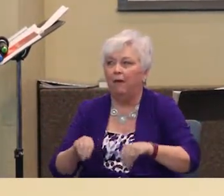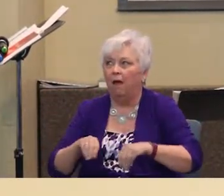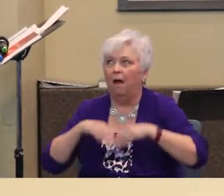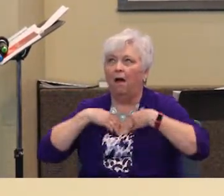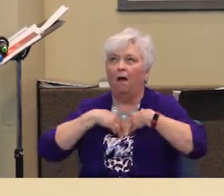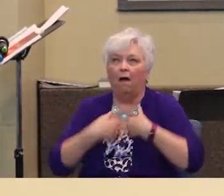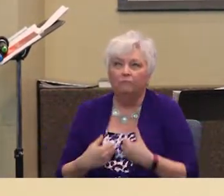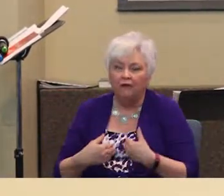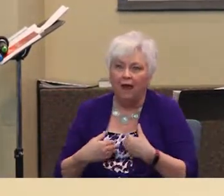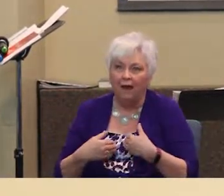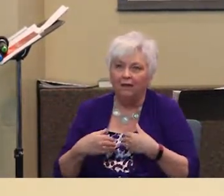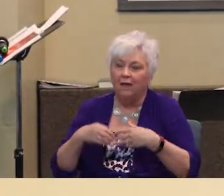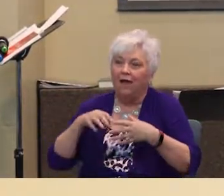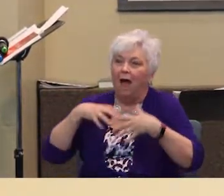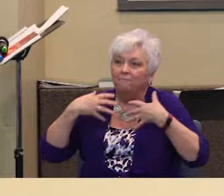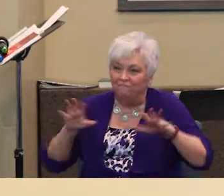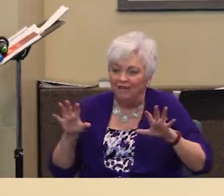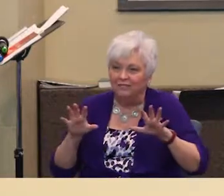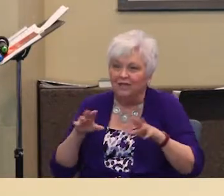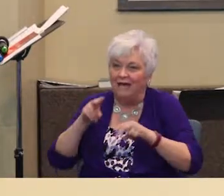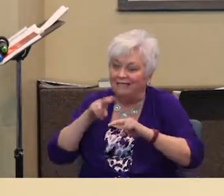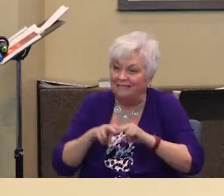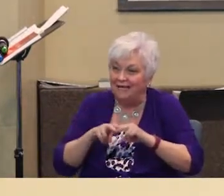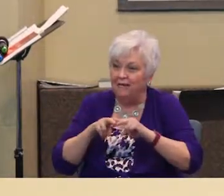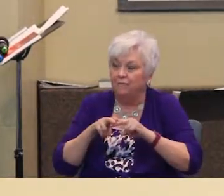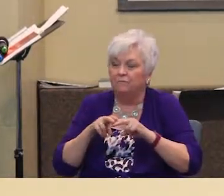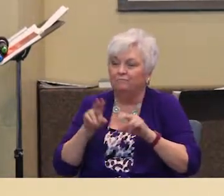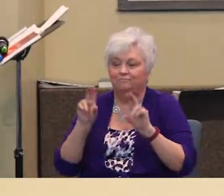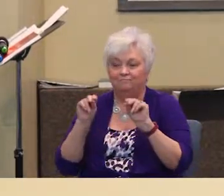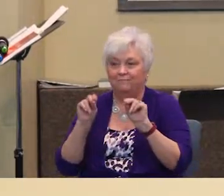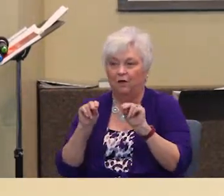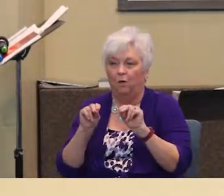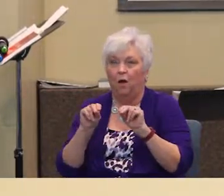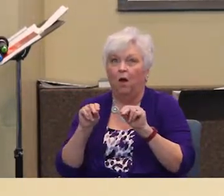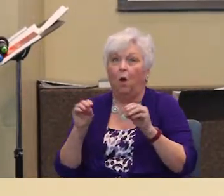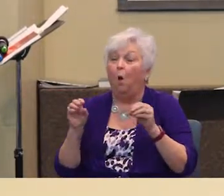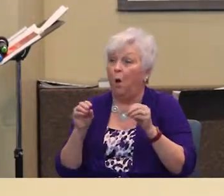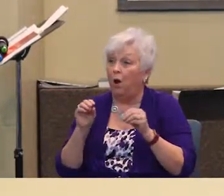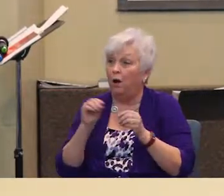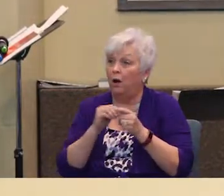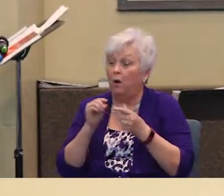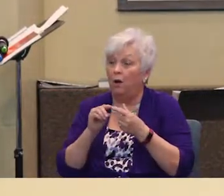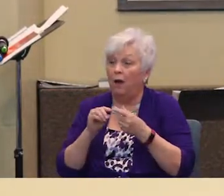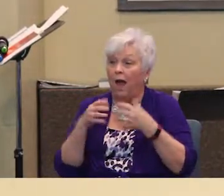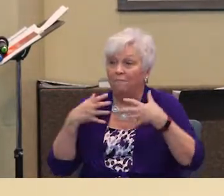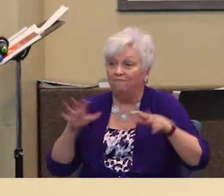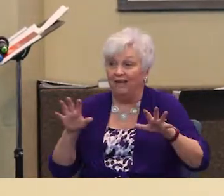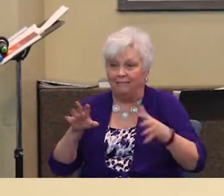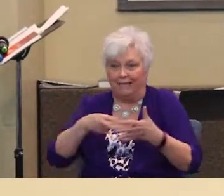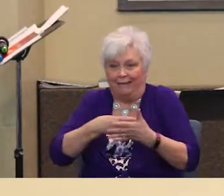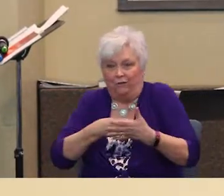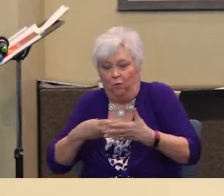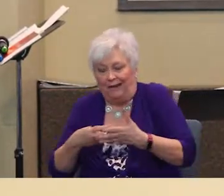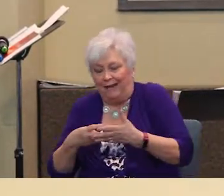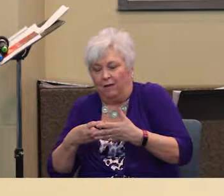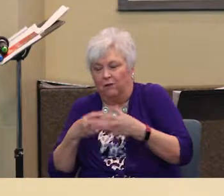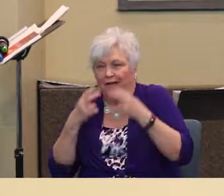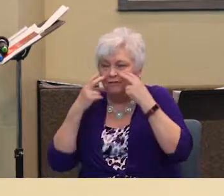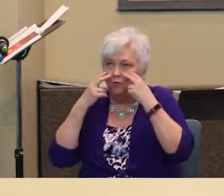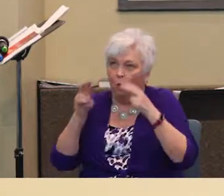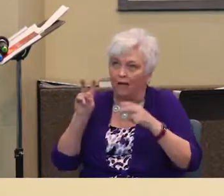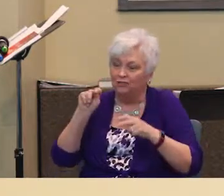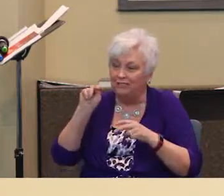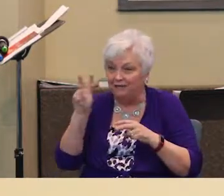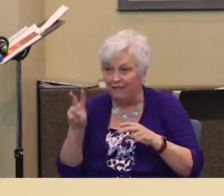get to go sit and yay. Or it's, you know, oh, I'm finished. I get to go lay down. I get to go watch TV. It's finished, you know.